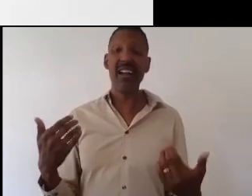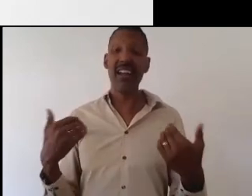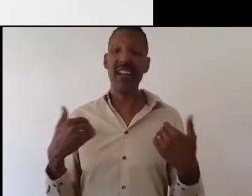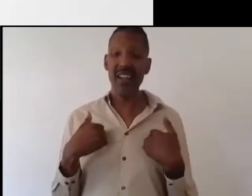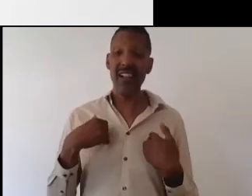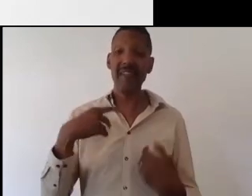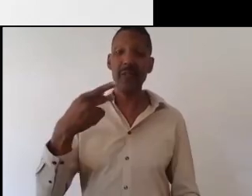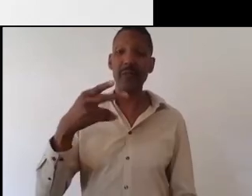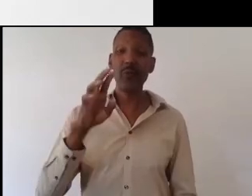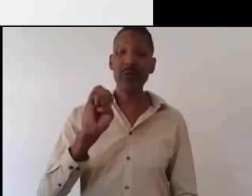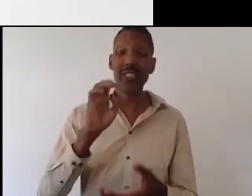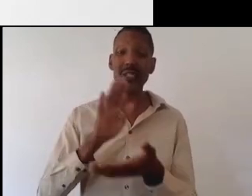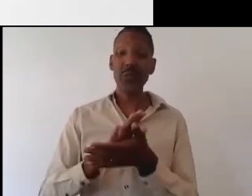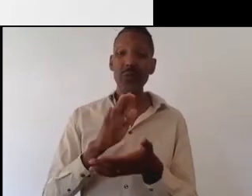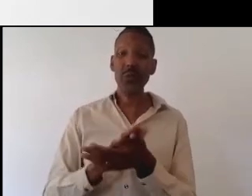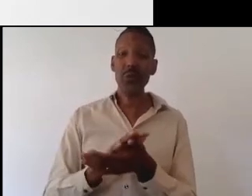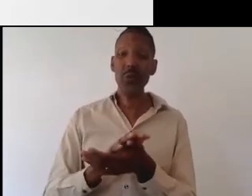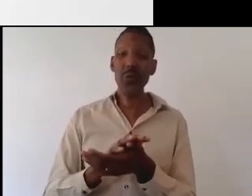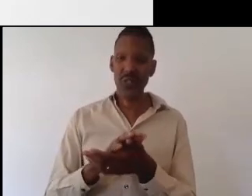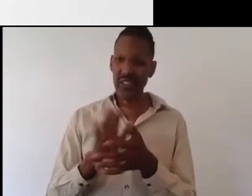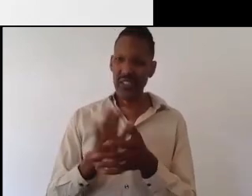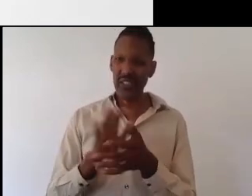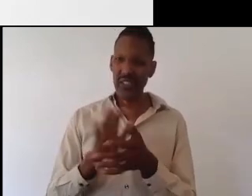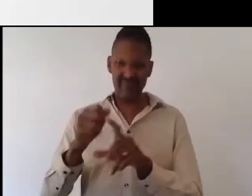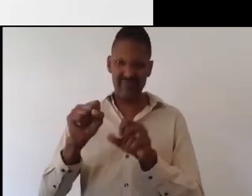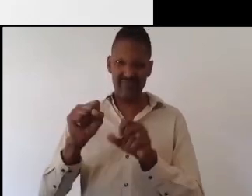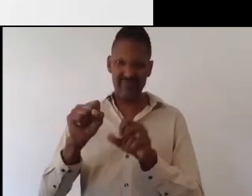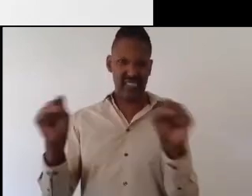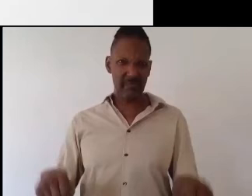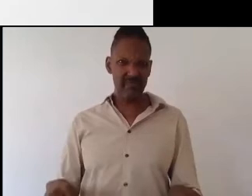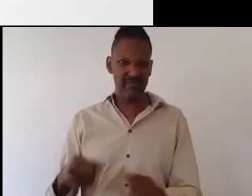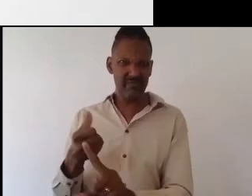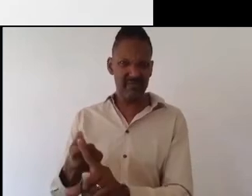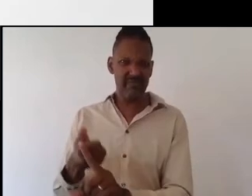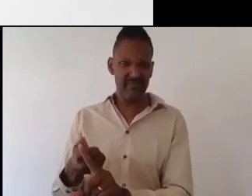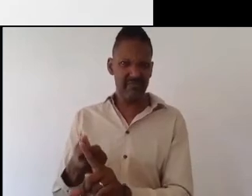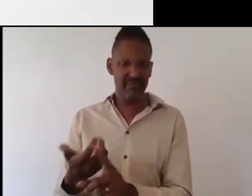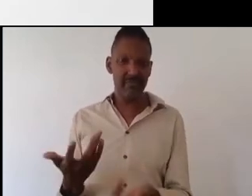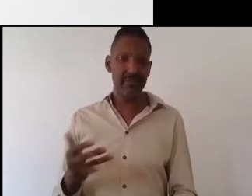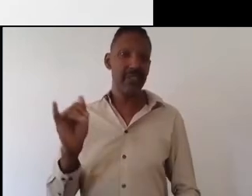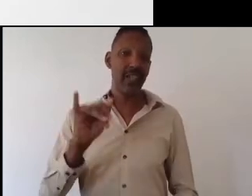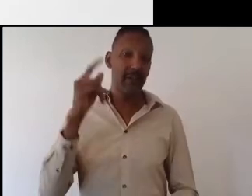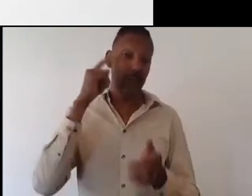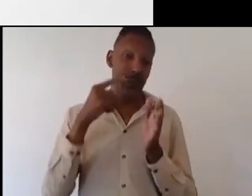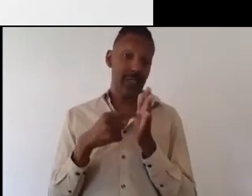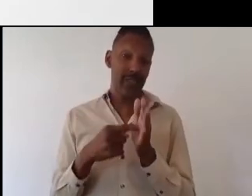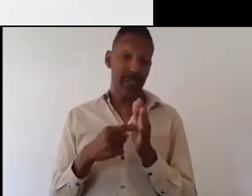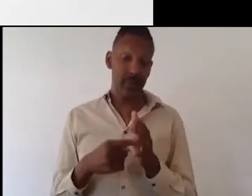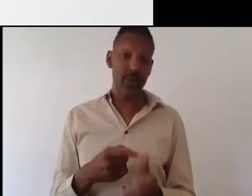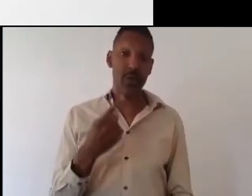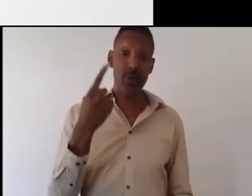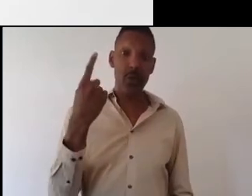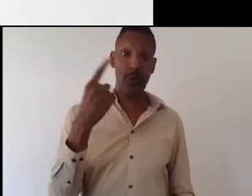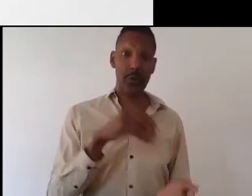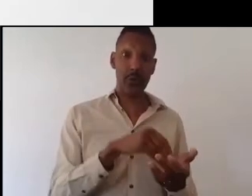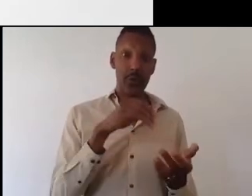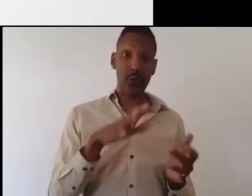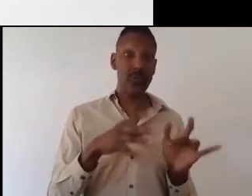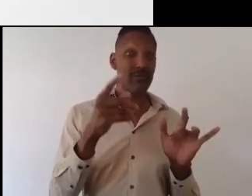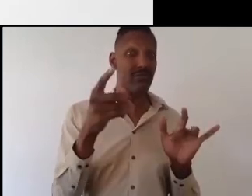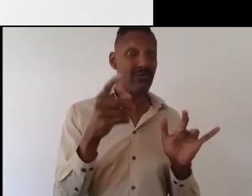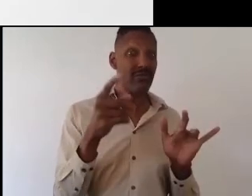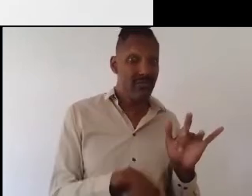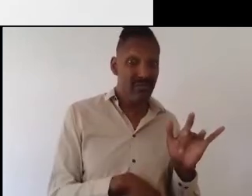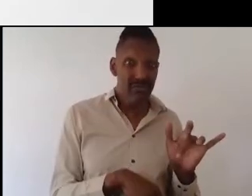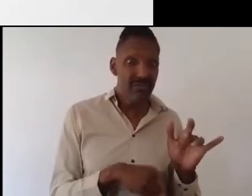Particular children get assigned particular roles, and if a particular child is missing on a particular day, either someone else needs to fill in, or that